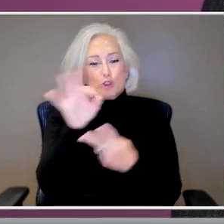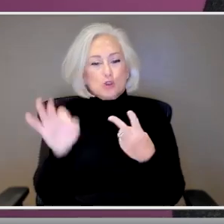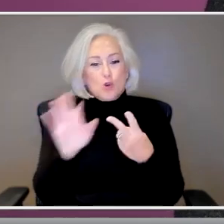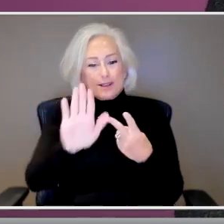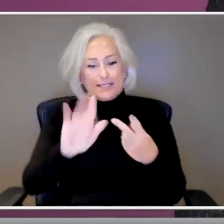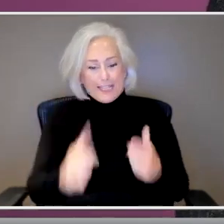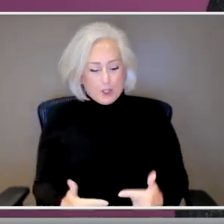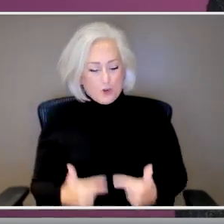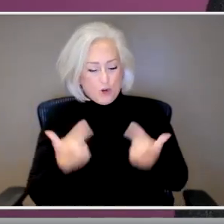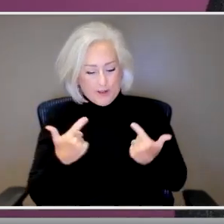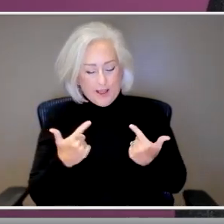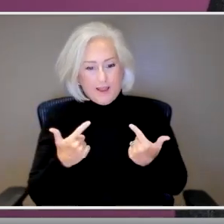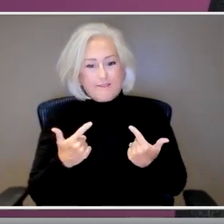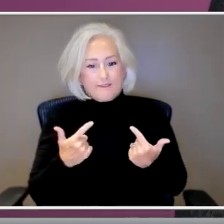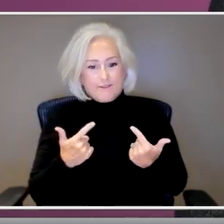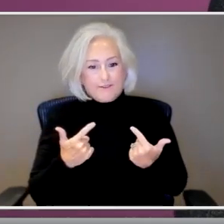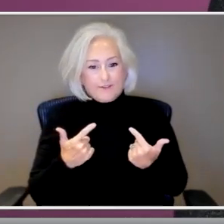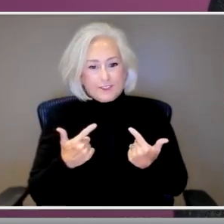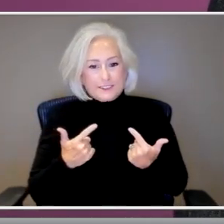promote your life that,